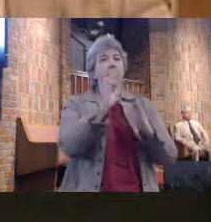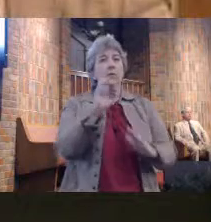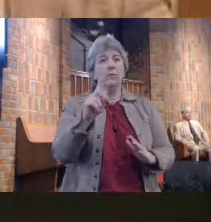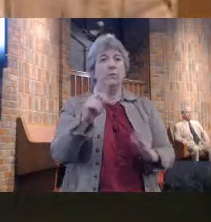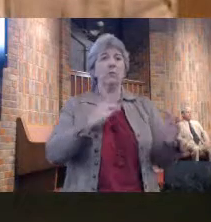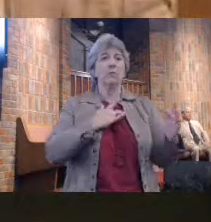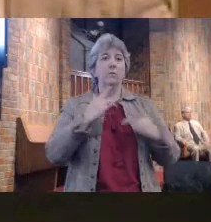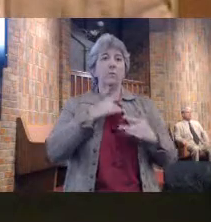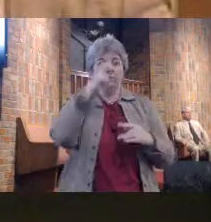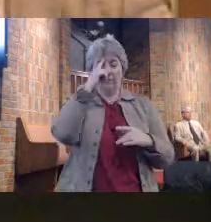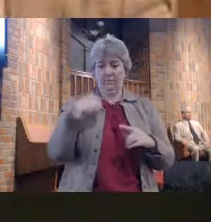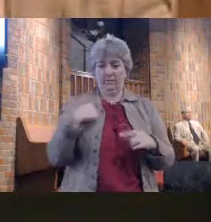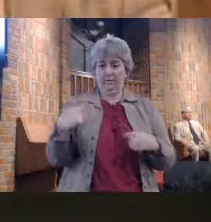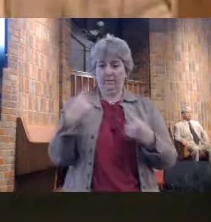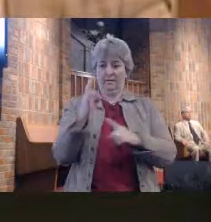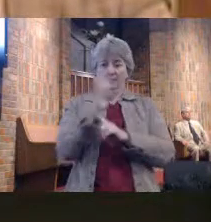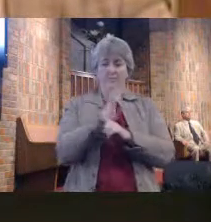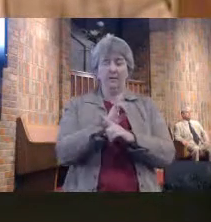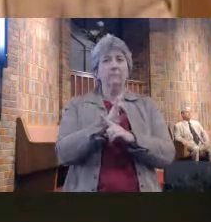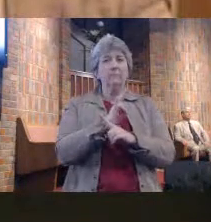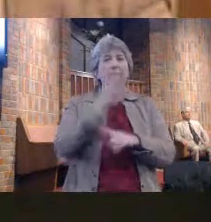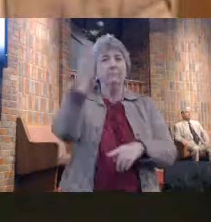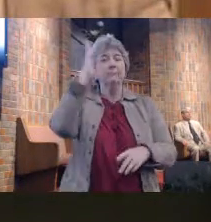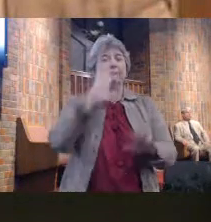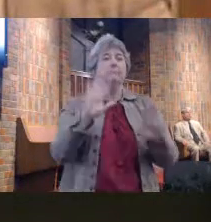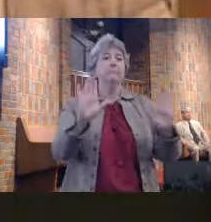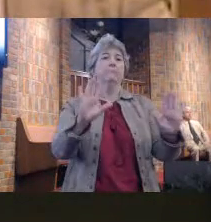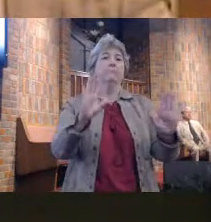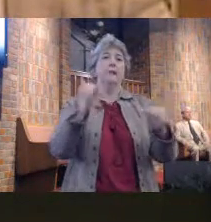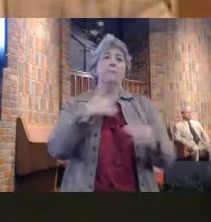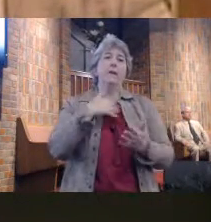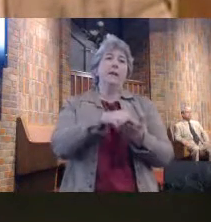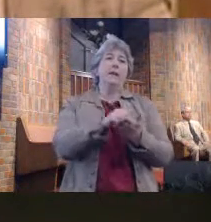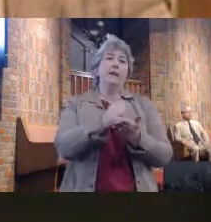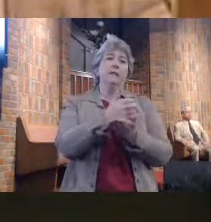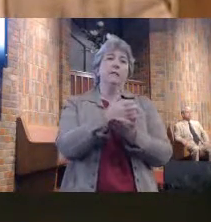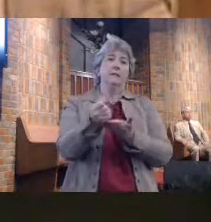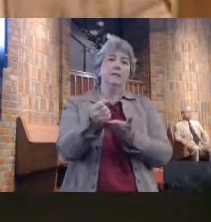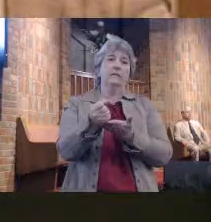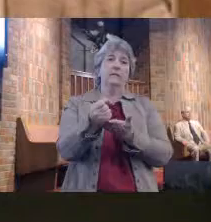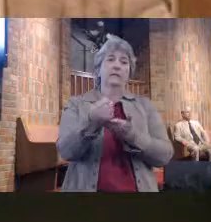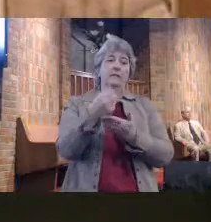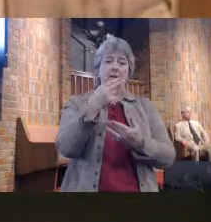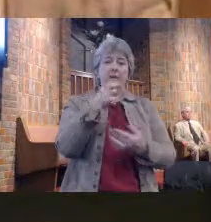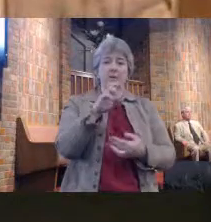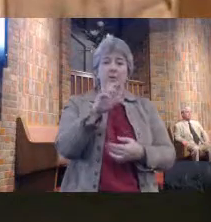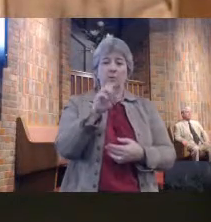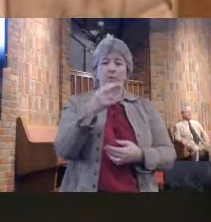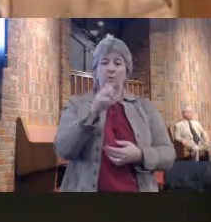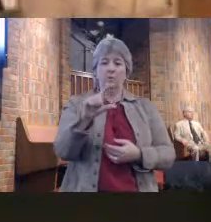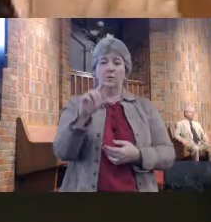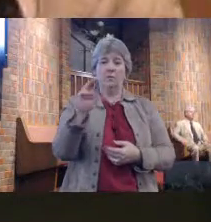last 7 months. God is great. I am now cancer-free. Herschel Miles and family.